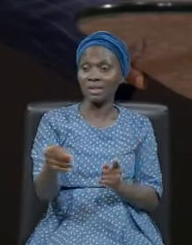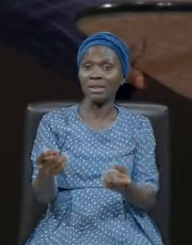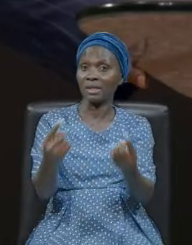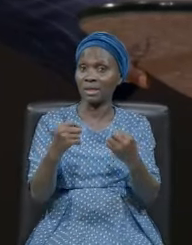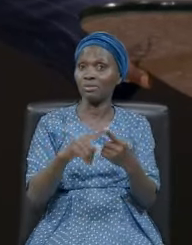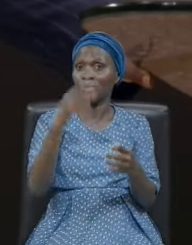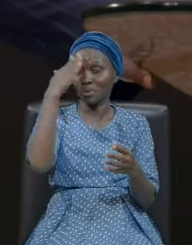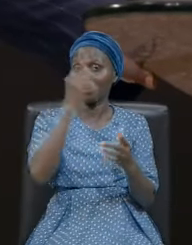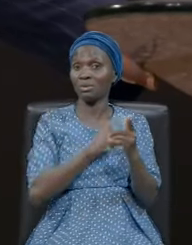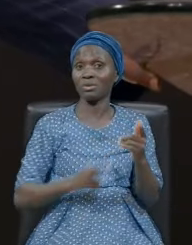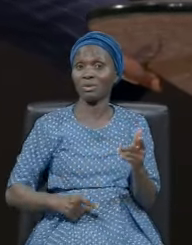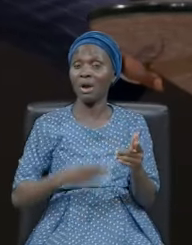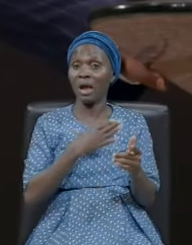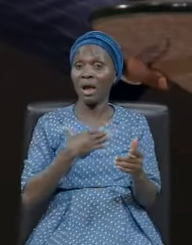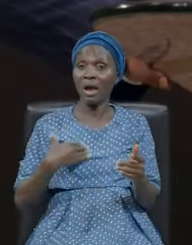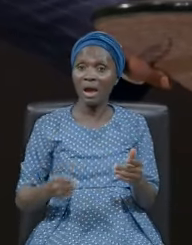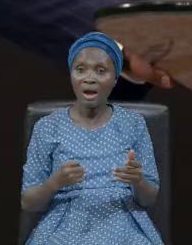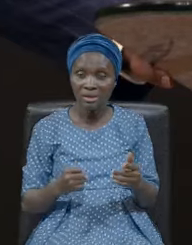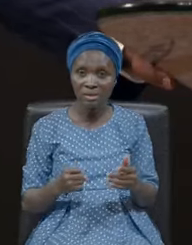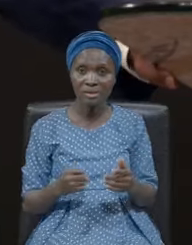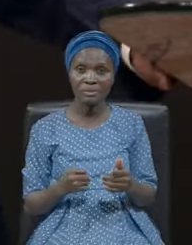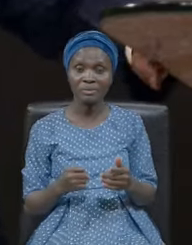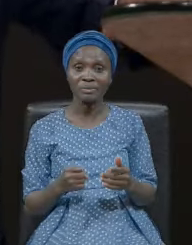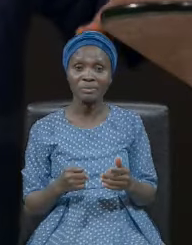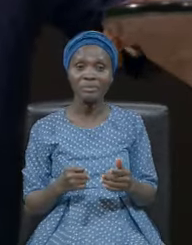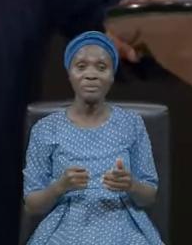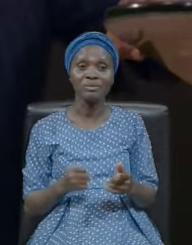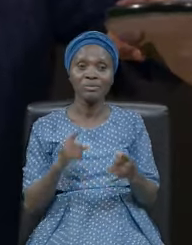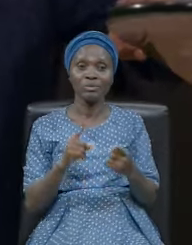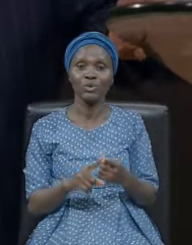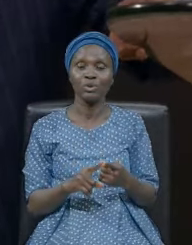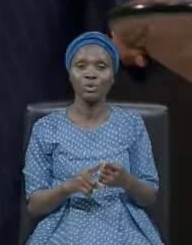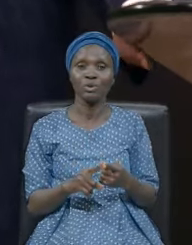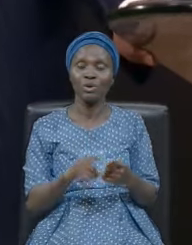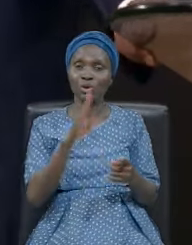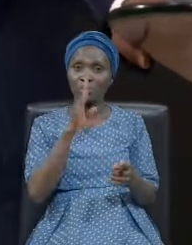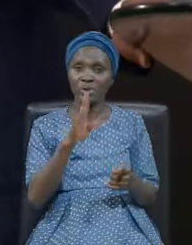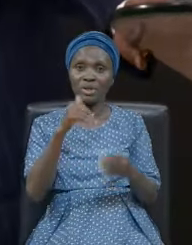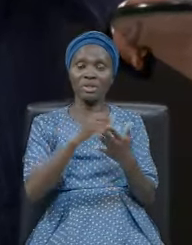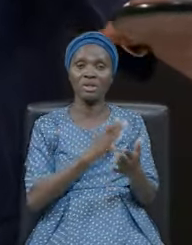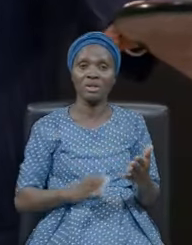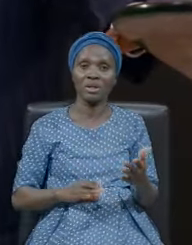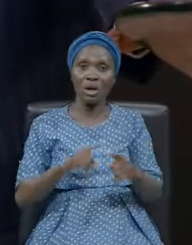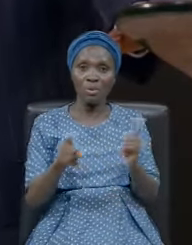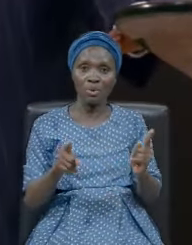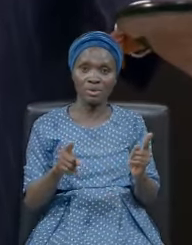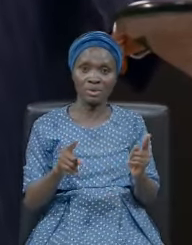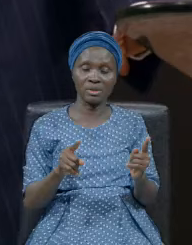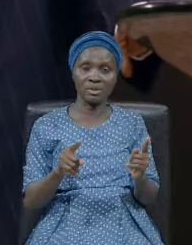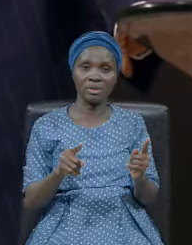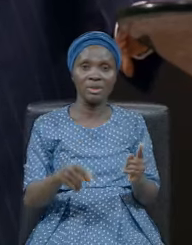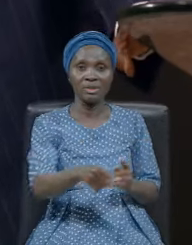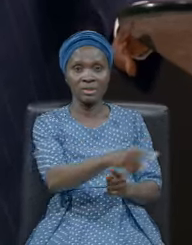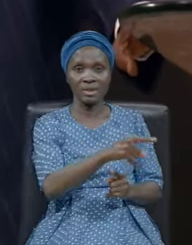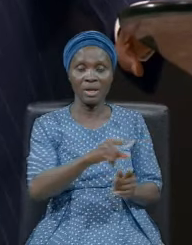Lord and were made alive in Christ. Then they backslide, they are dead again,